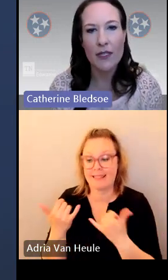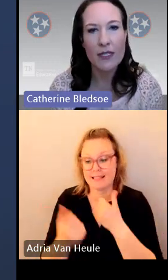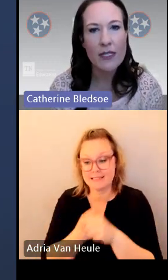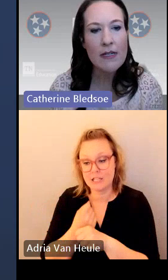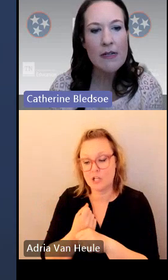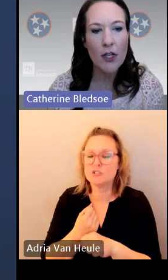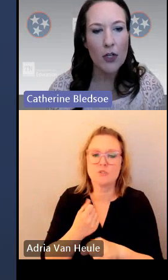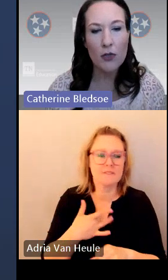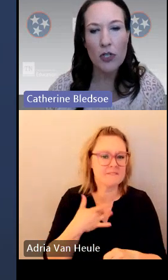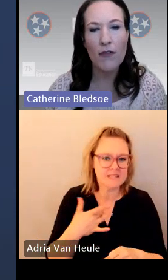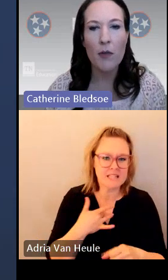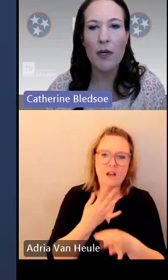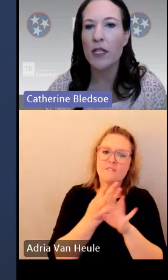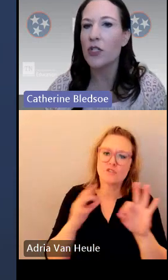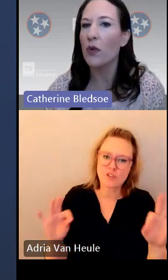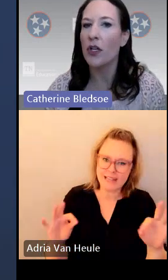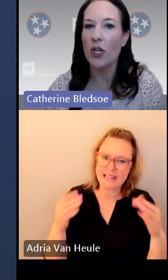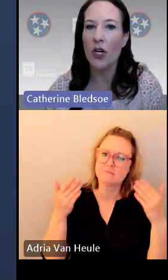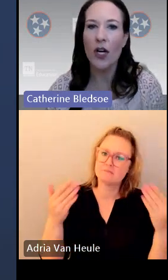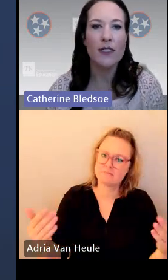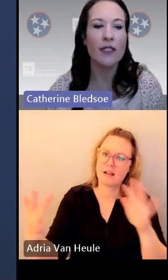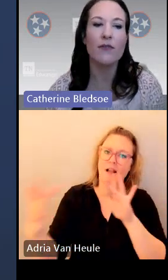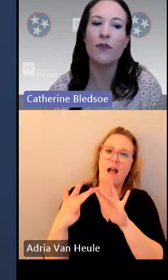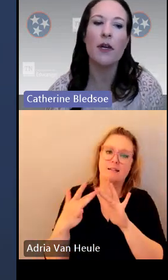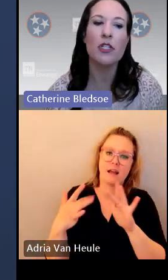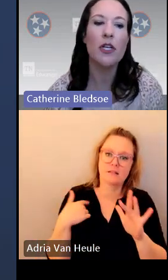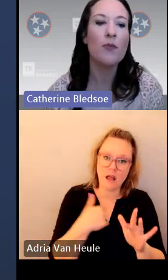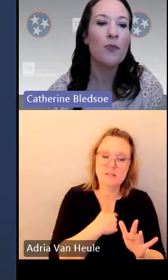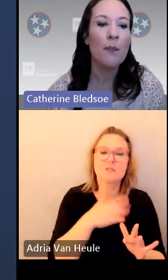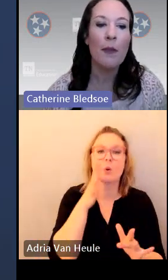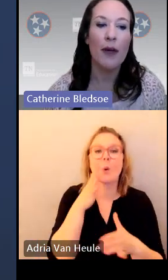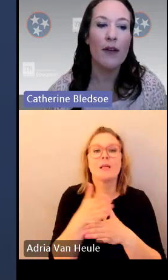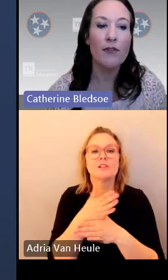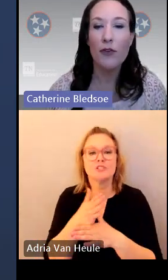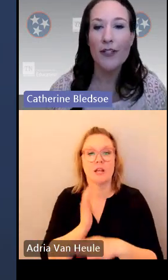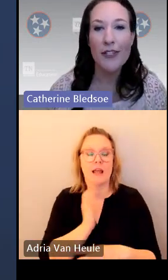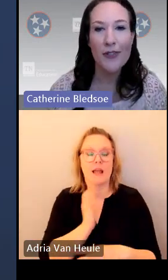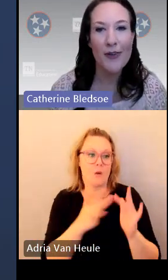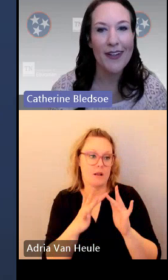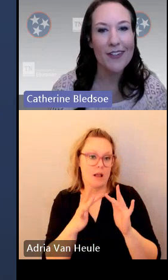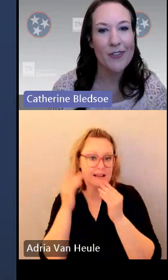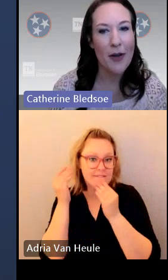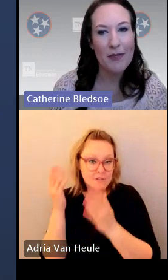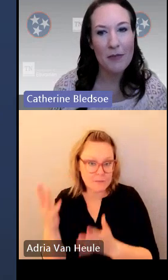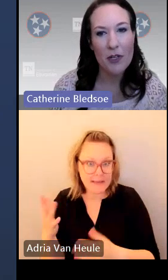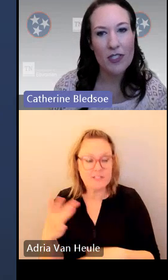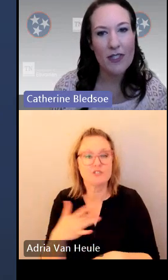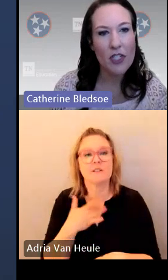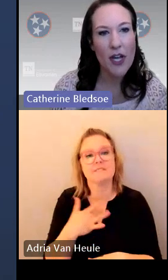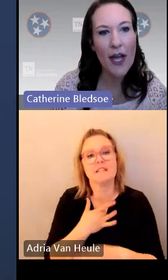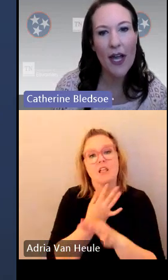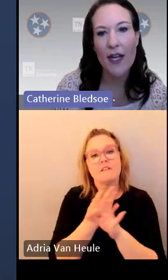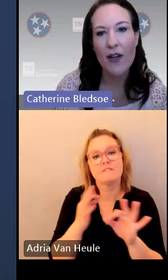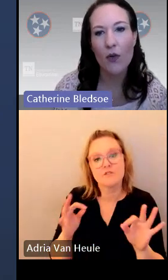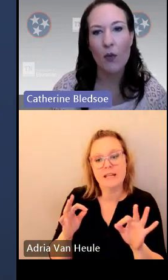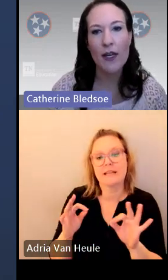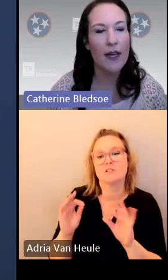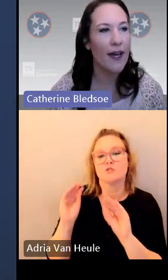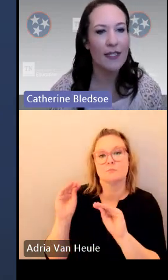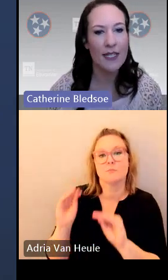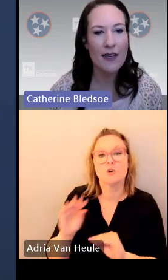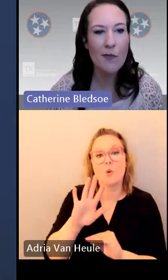very end of this conclusion of the presentation. We're going to share our contact information, but feel free to drop some questions in the chat,